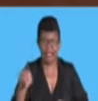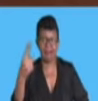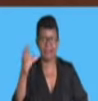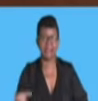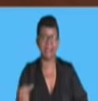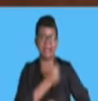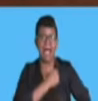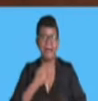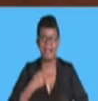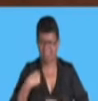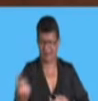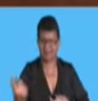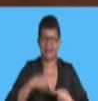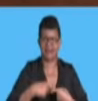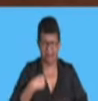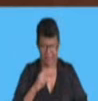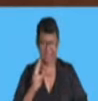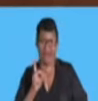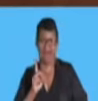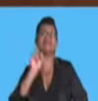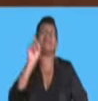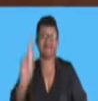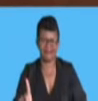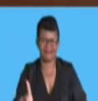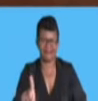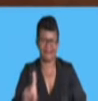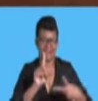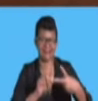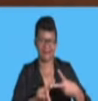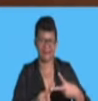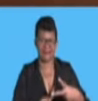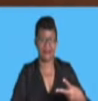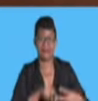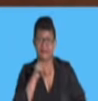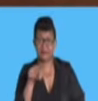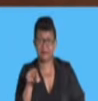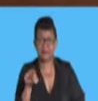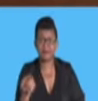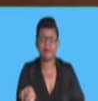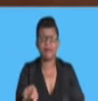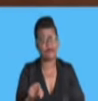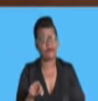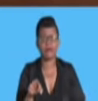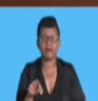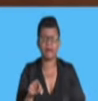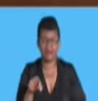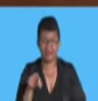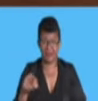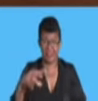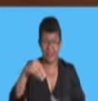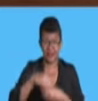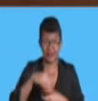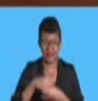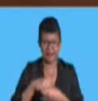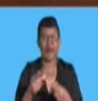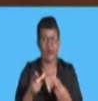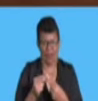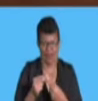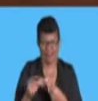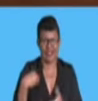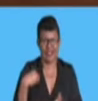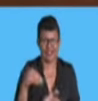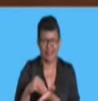in 1967, and I as an officer cadet in 1968. We then served together until I left the